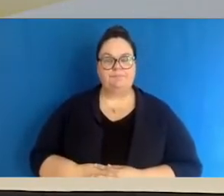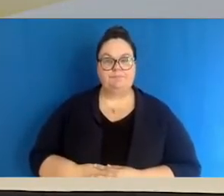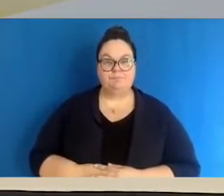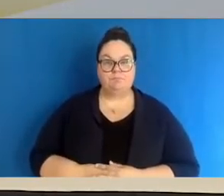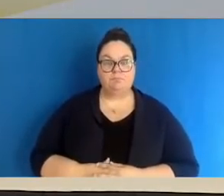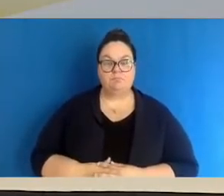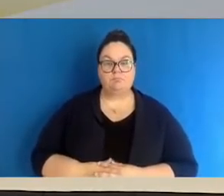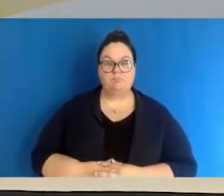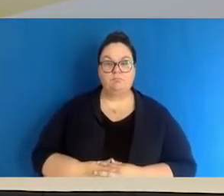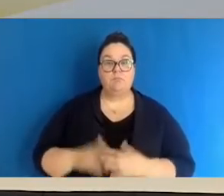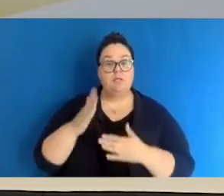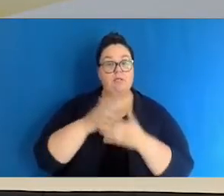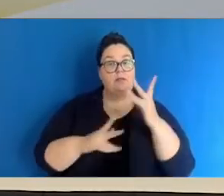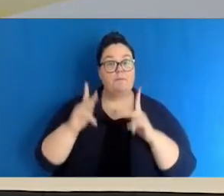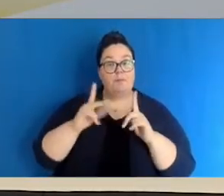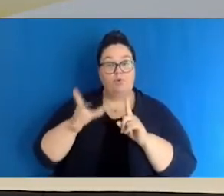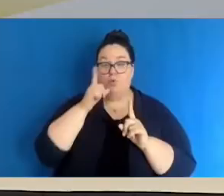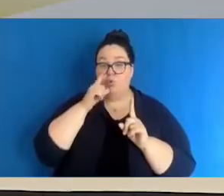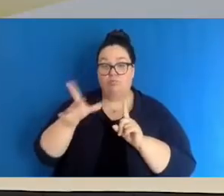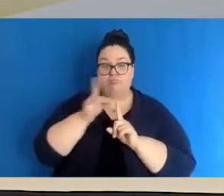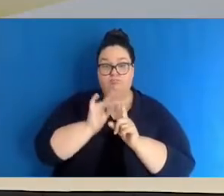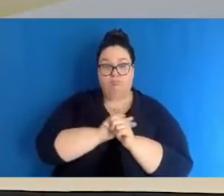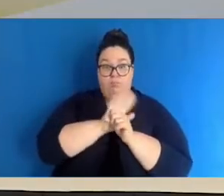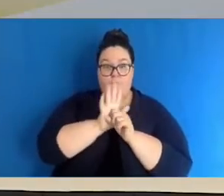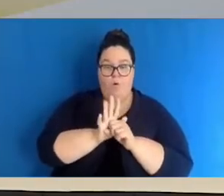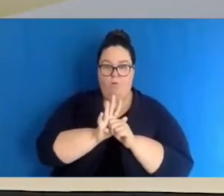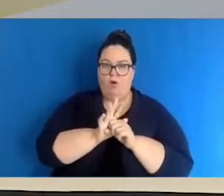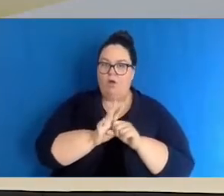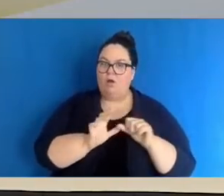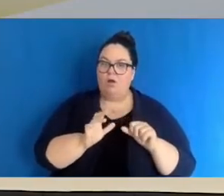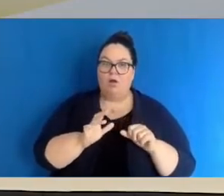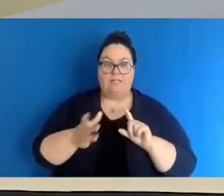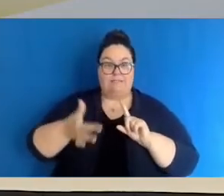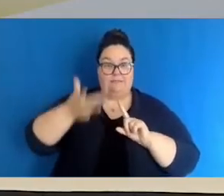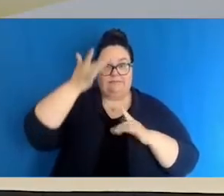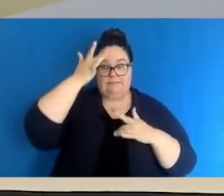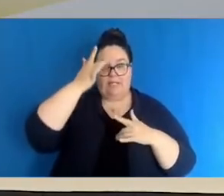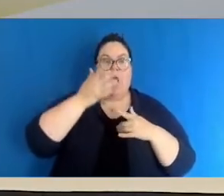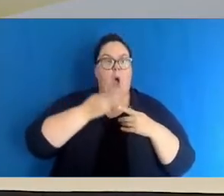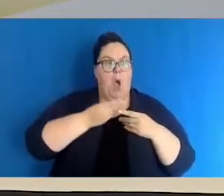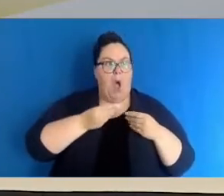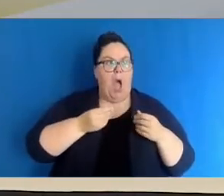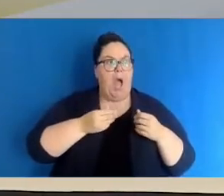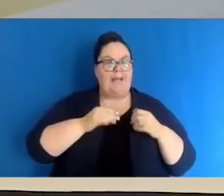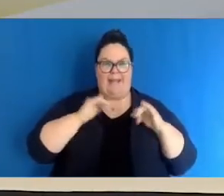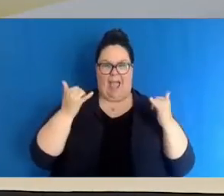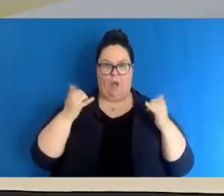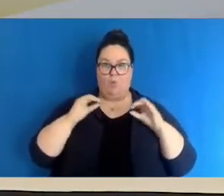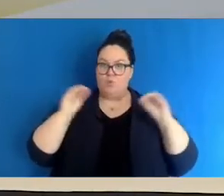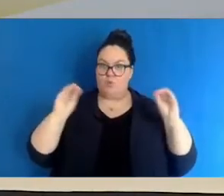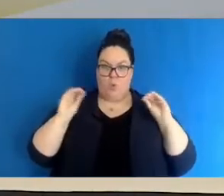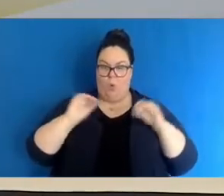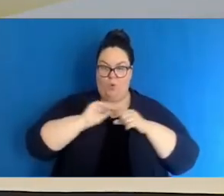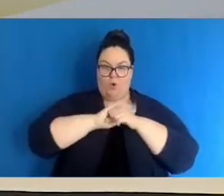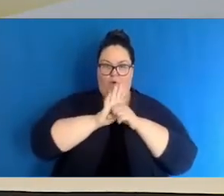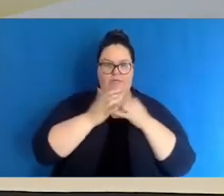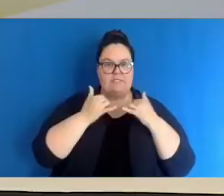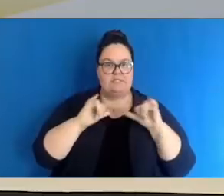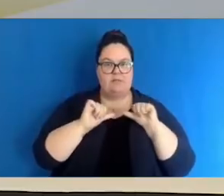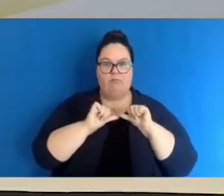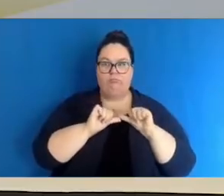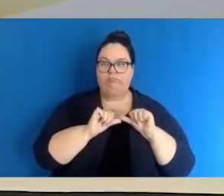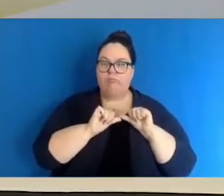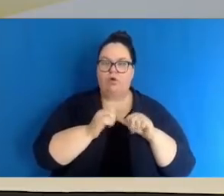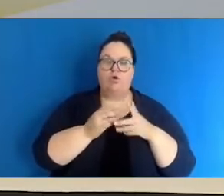Some individuals who get infected with COVID-19 experience long-term symptoms, even after they recover from the initial infection, and this is called